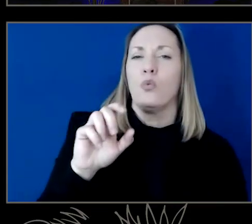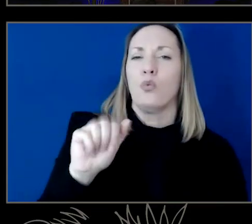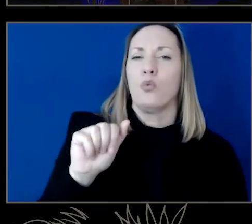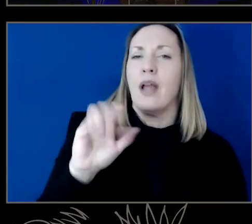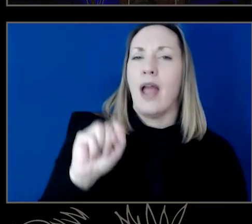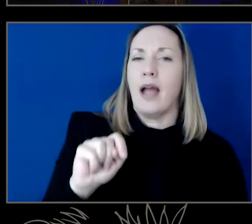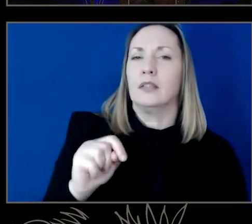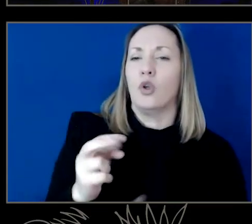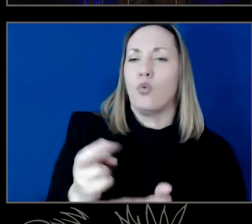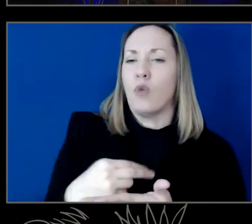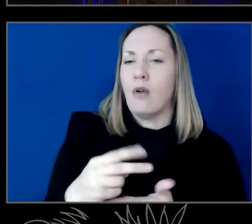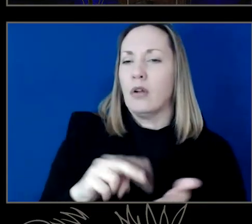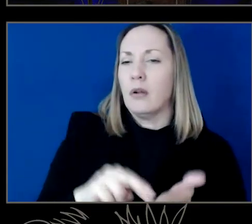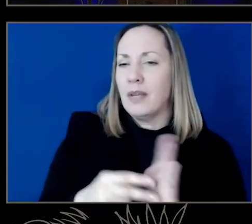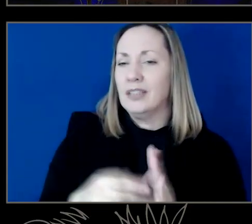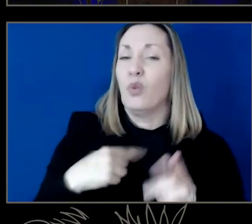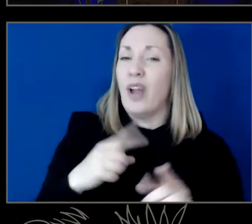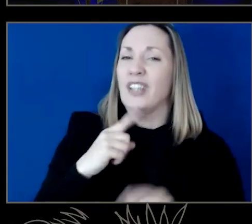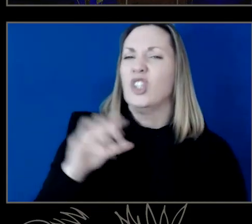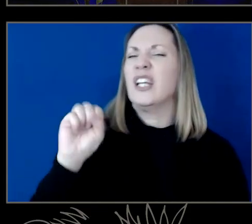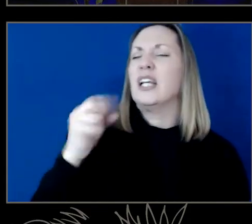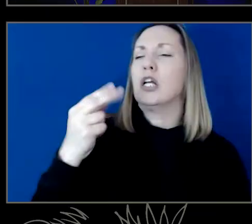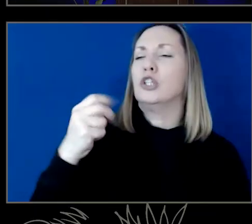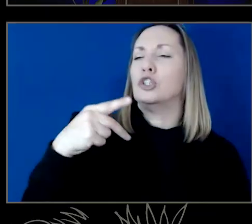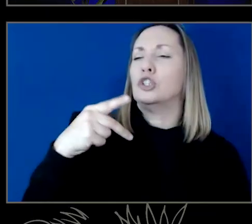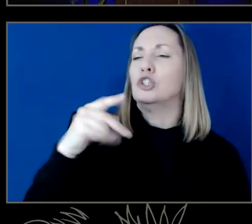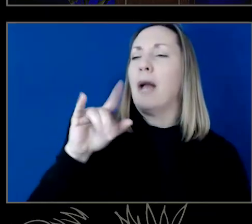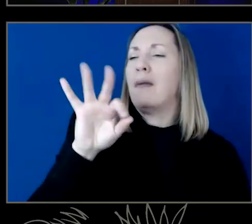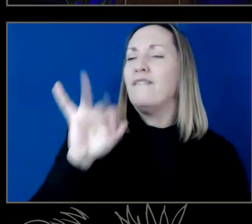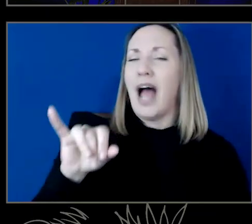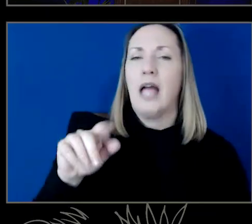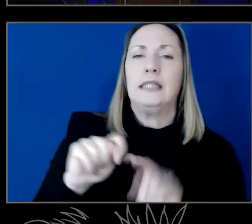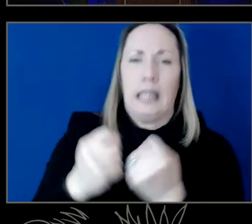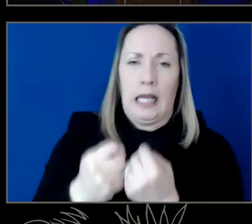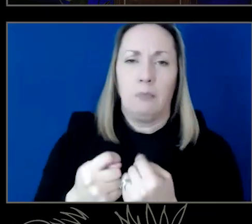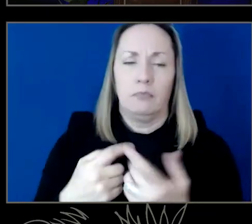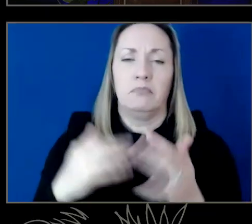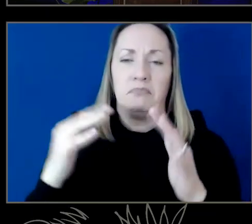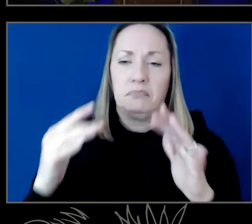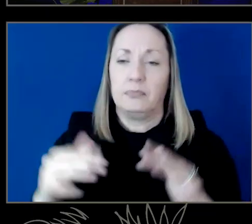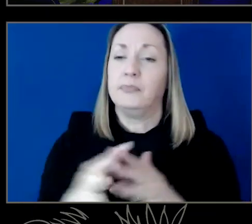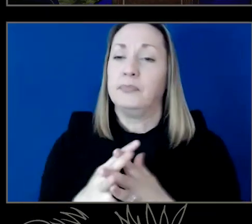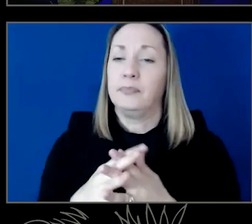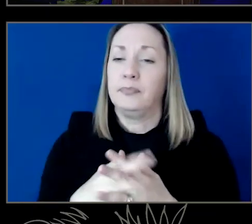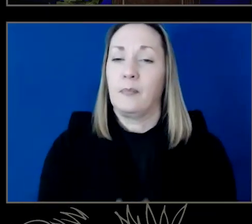don't know what Remix is, we're actually a Shopify team, so this should clear everything up.